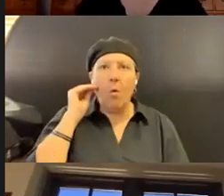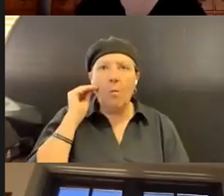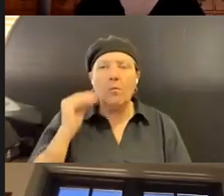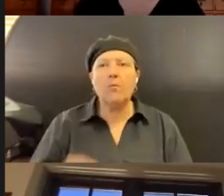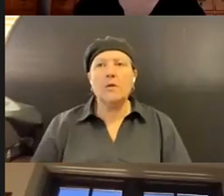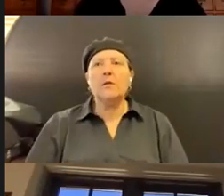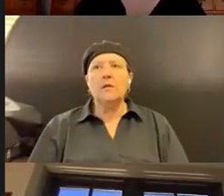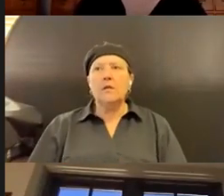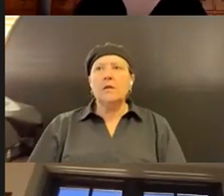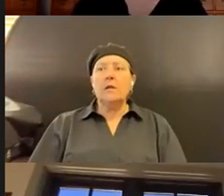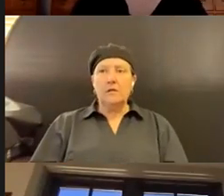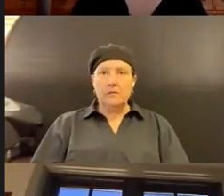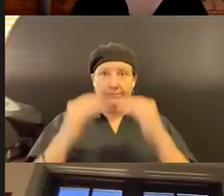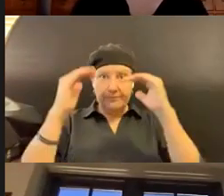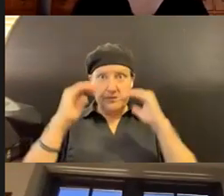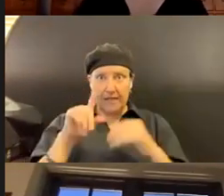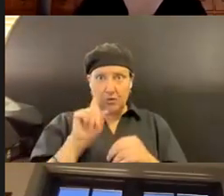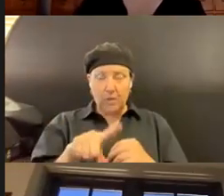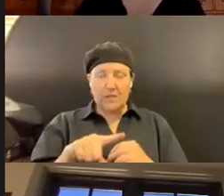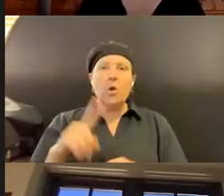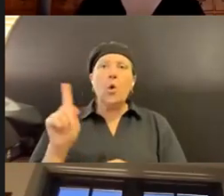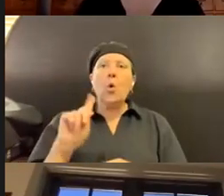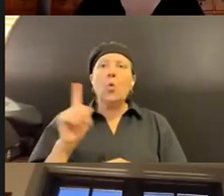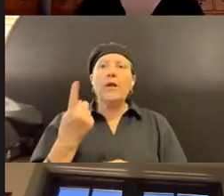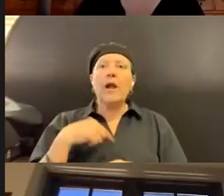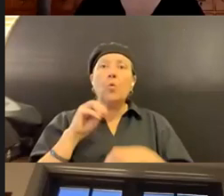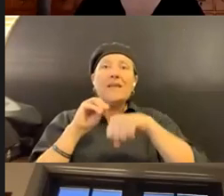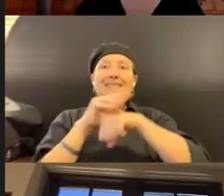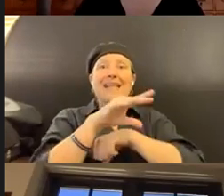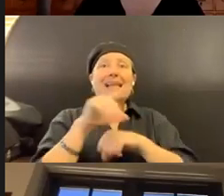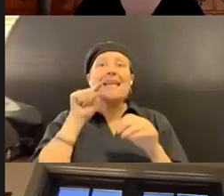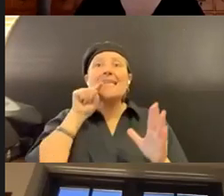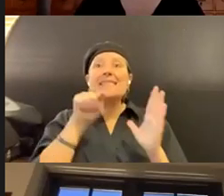All right. Next question. Where are we sending assignments to?